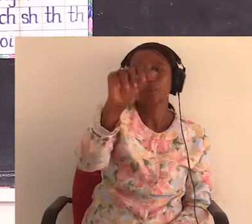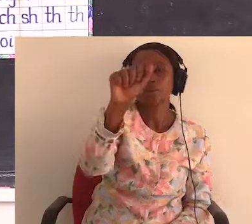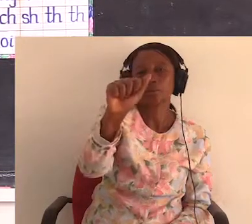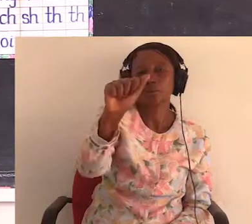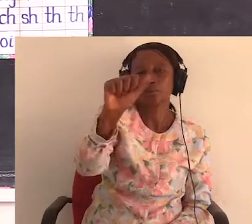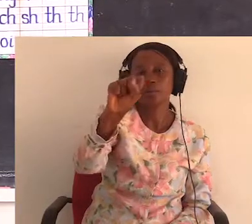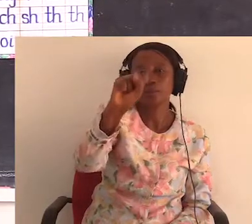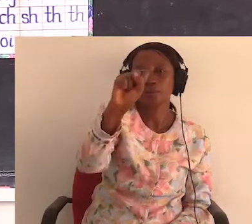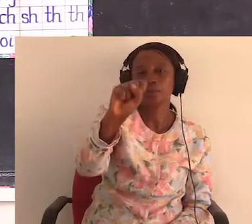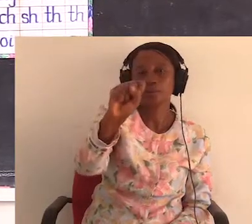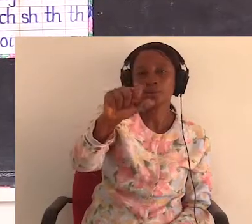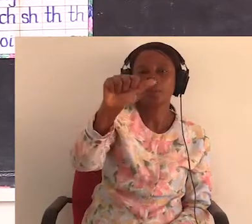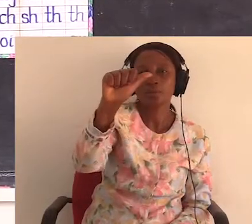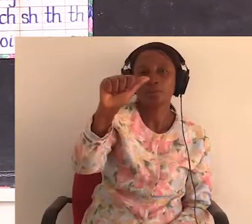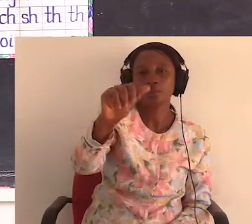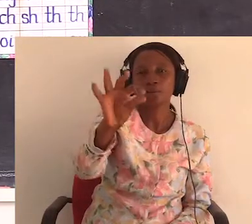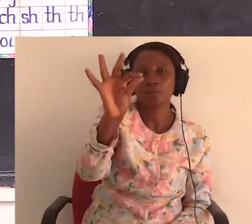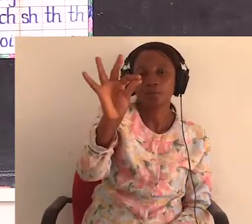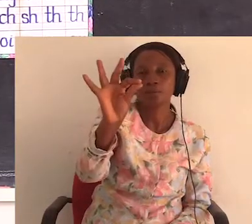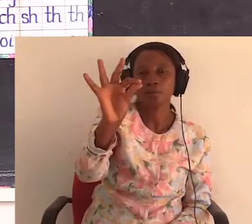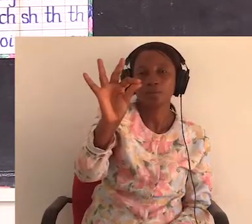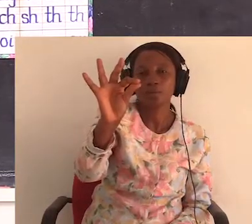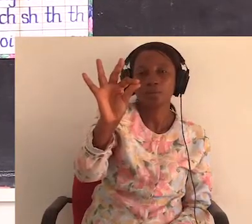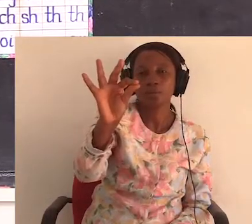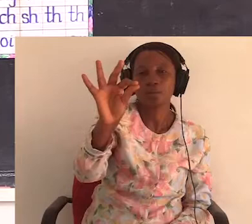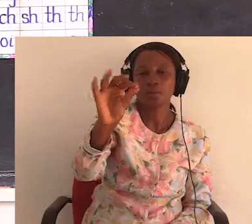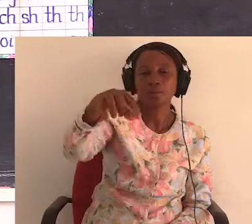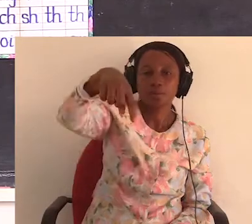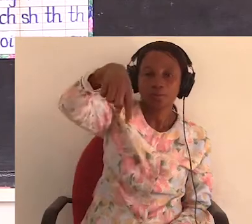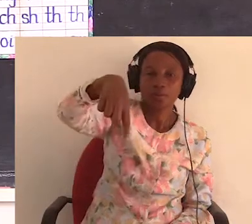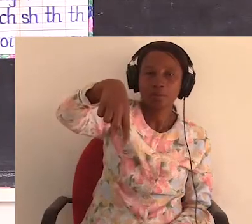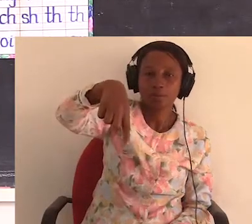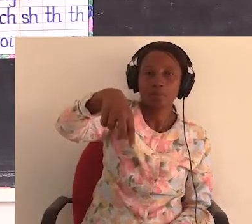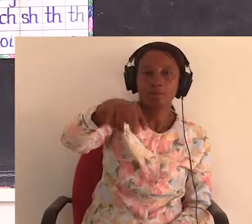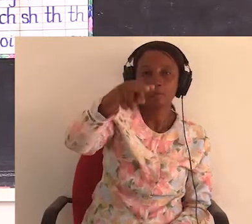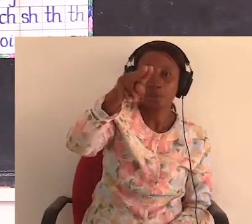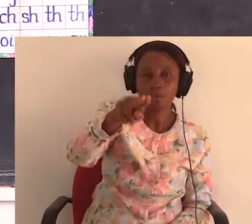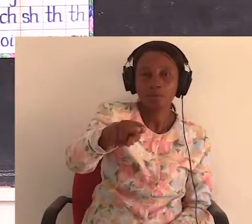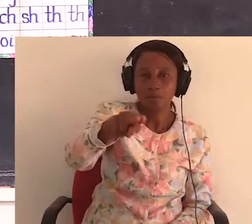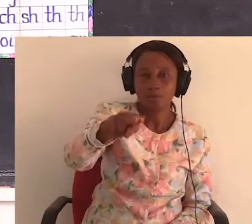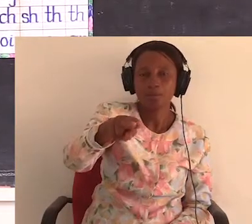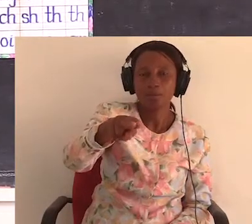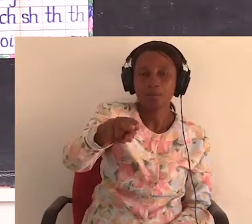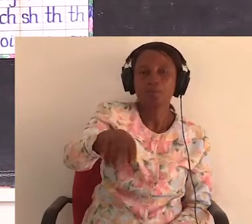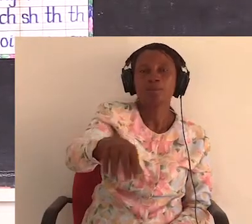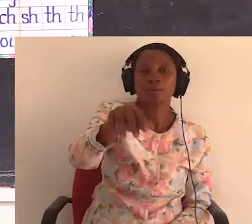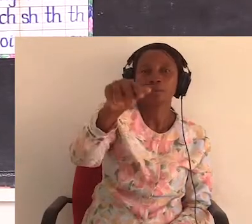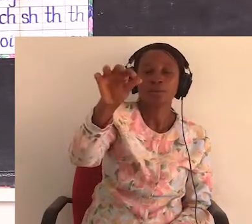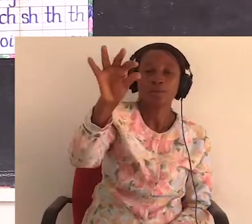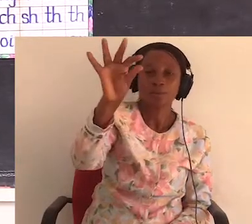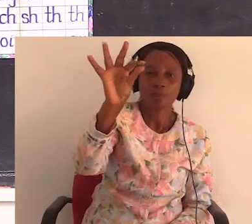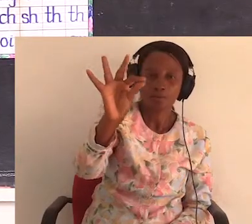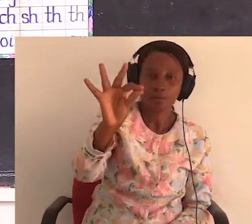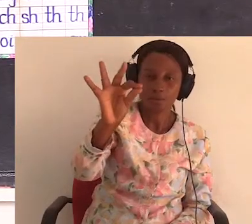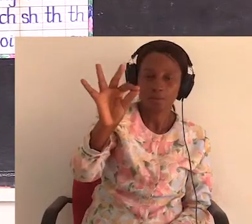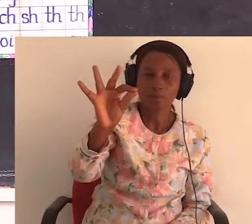interested in the sound, the first sound. You look at ant, the same thing. The first sound is A. You look